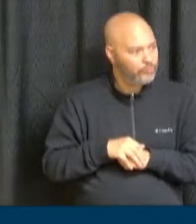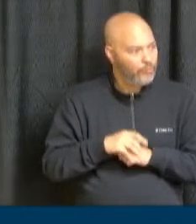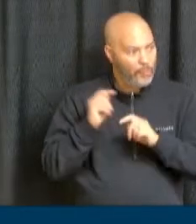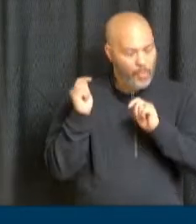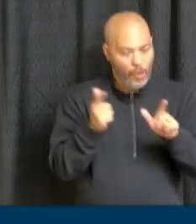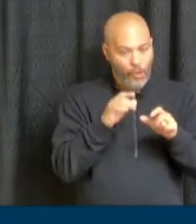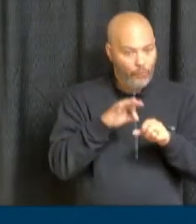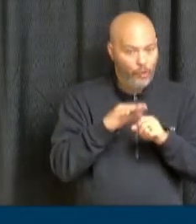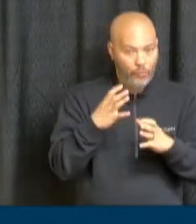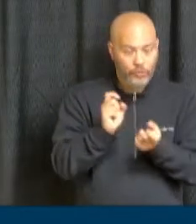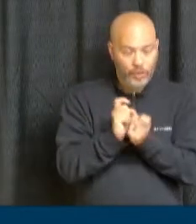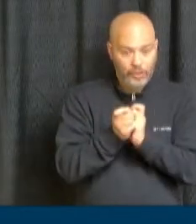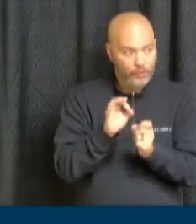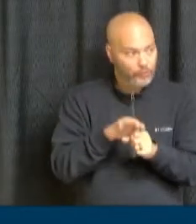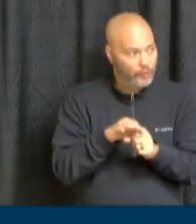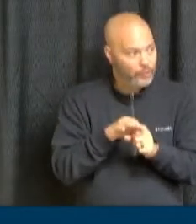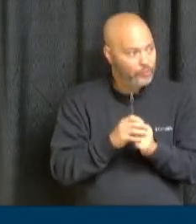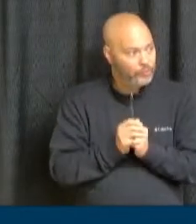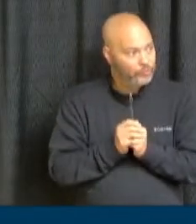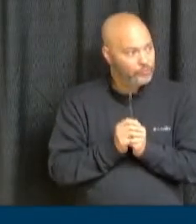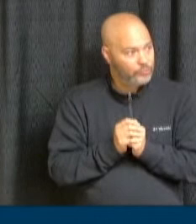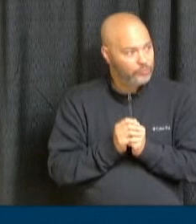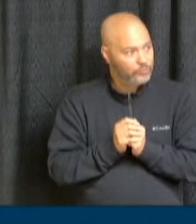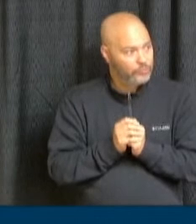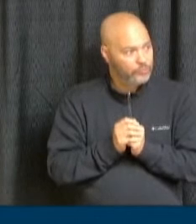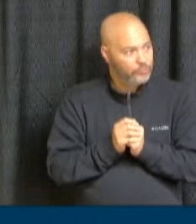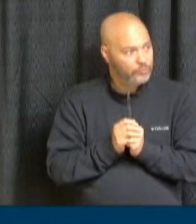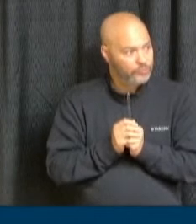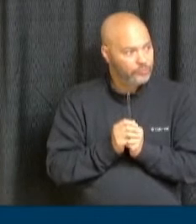Every member voted. Any member wish to change their vote?